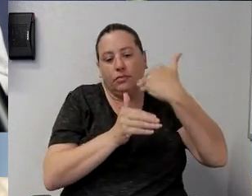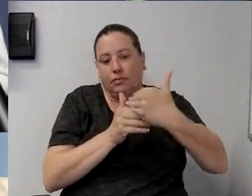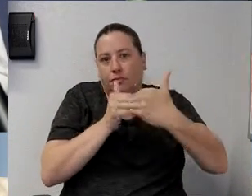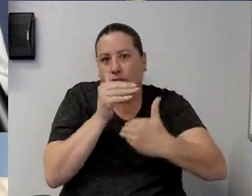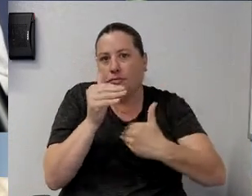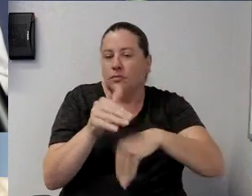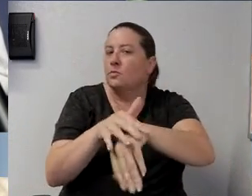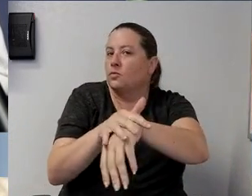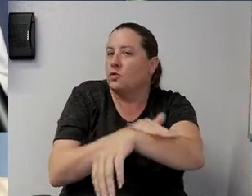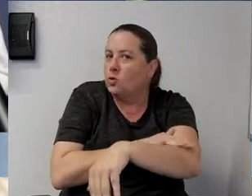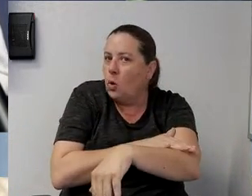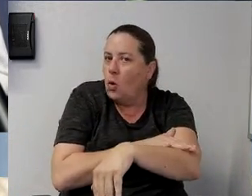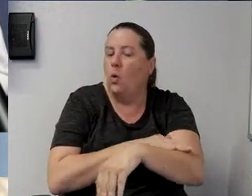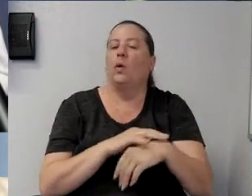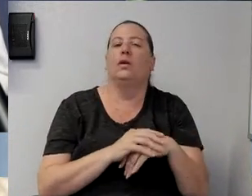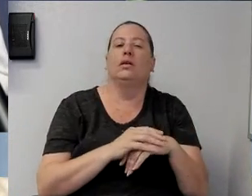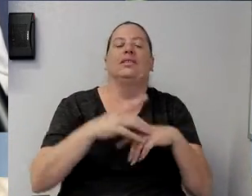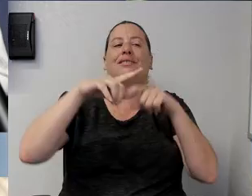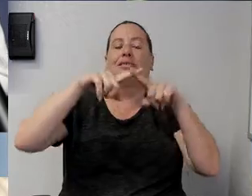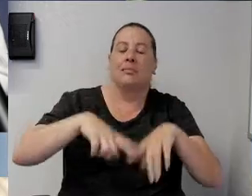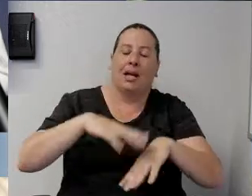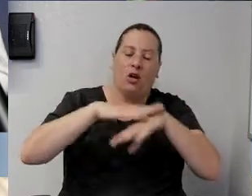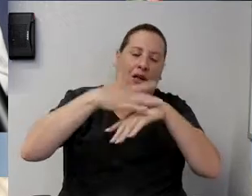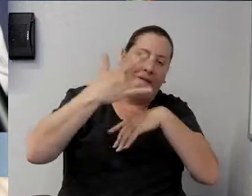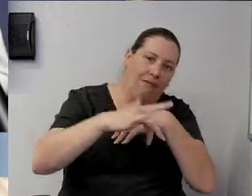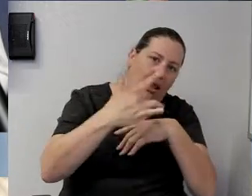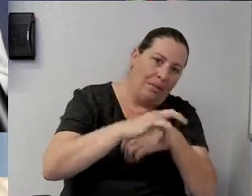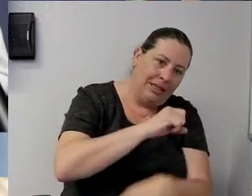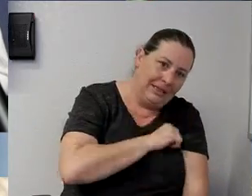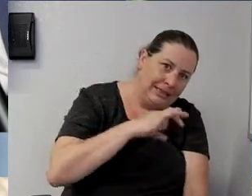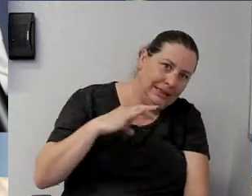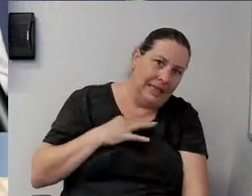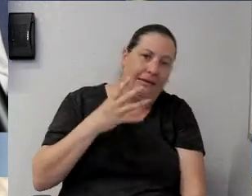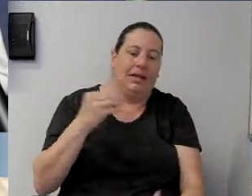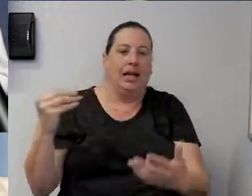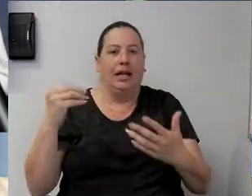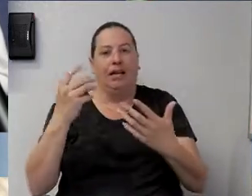slowly, depending on the availability of staffing and just our throughput capability.